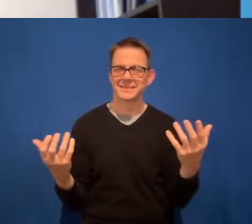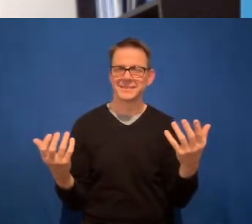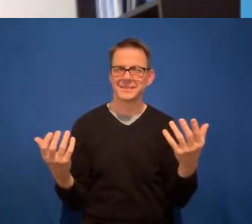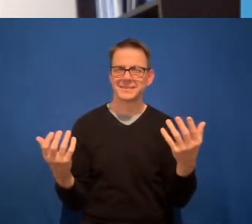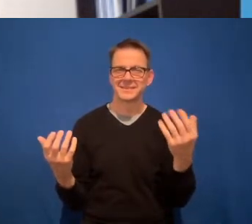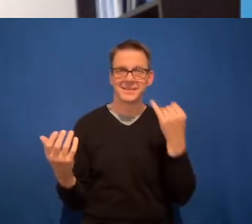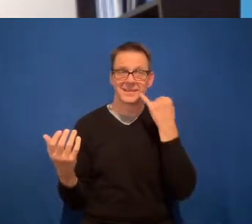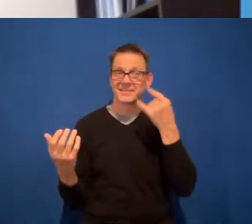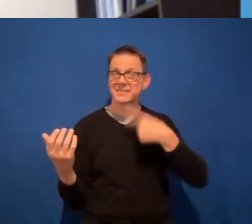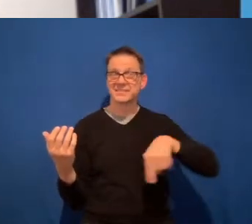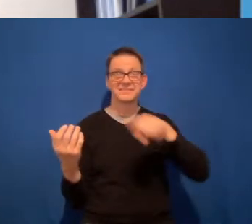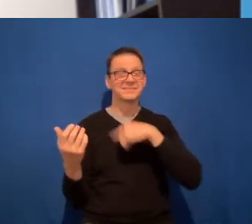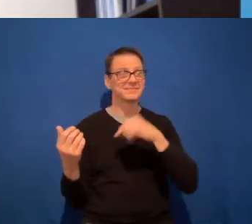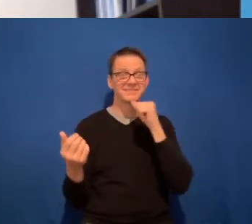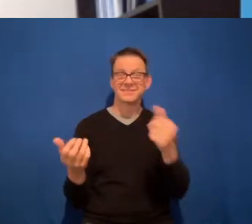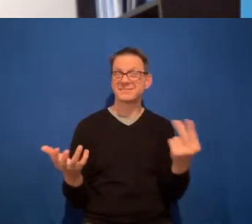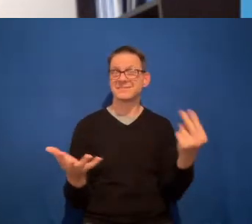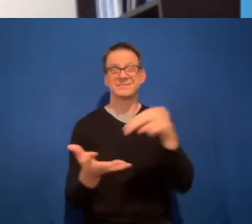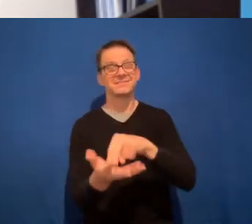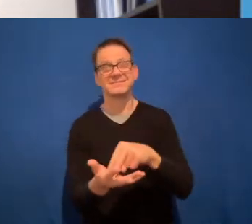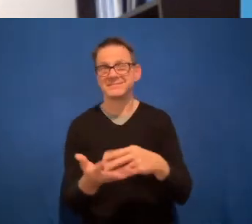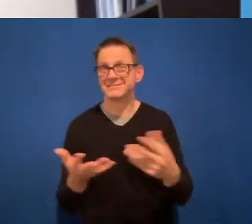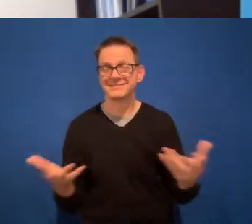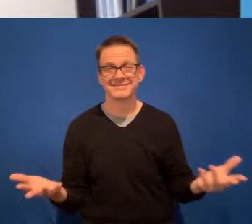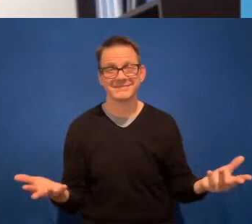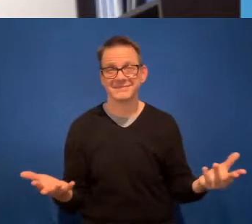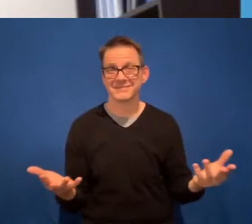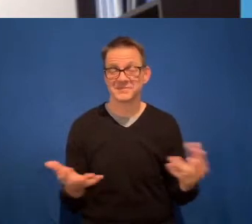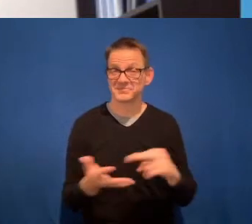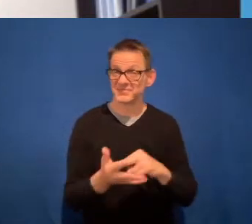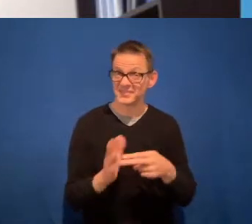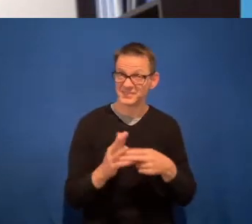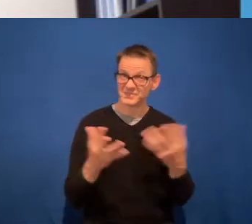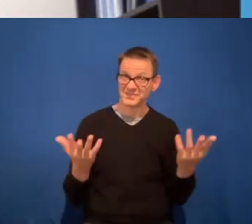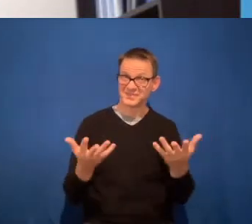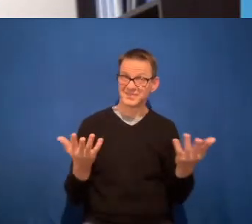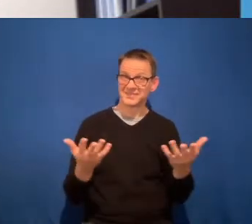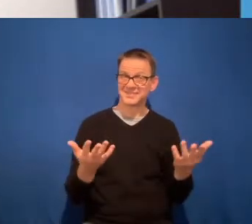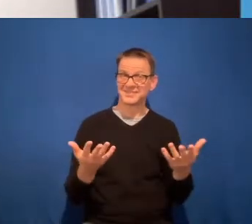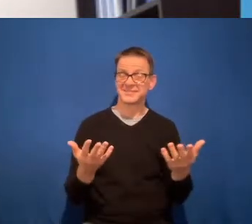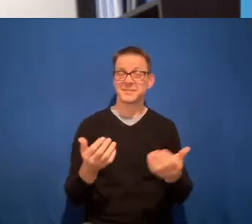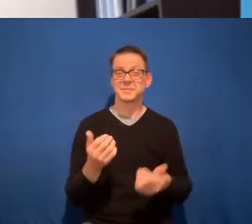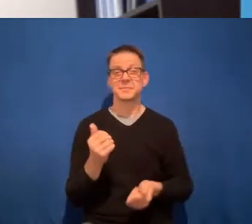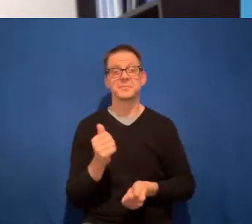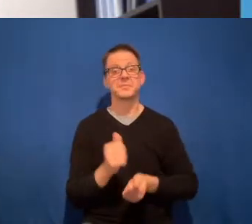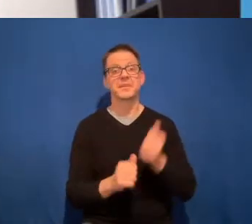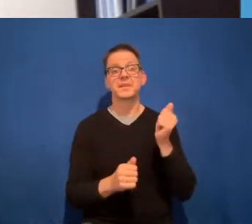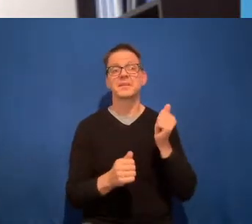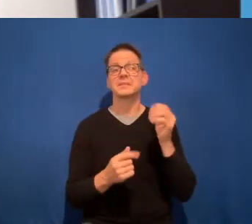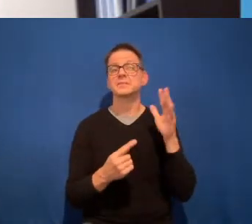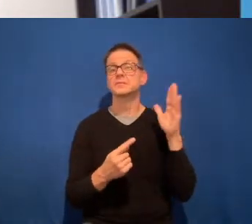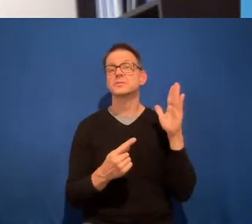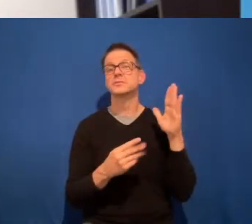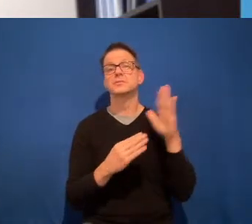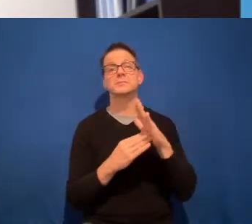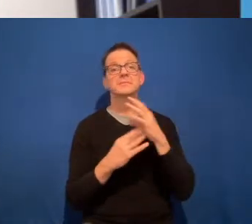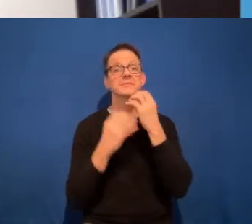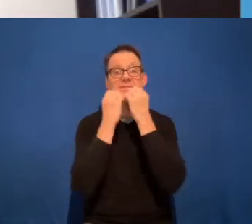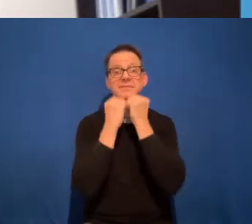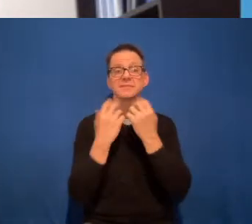up now, we stand to lose one of the most precious and important things that we have in our lives and in